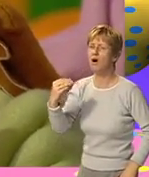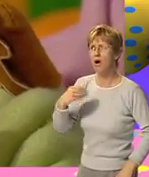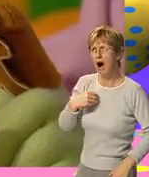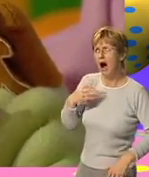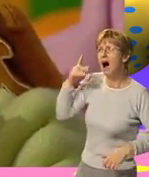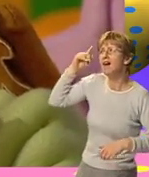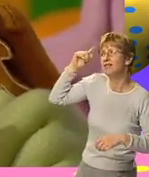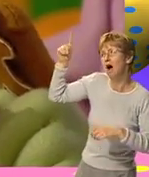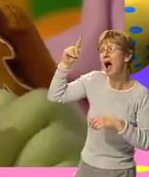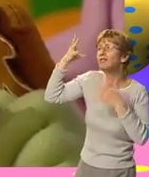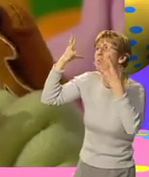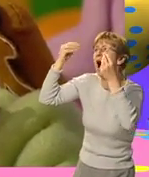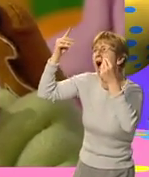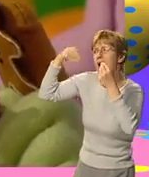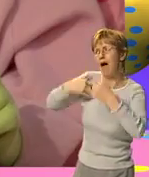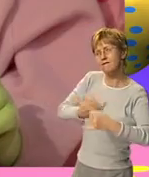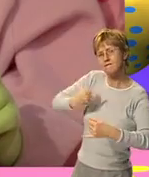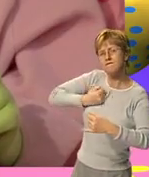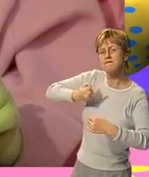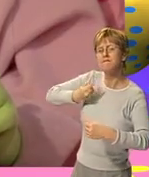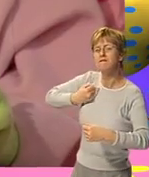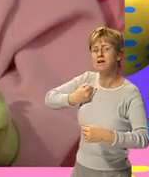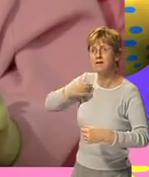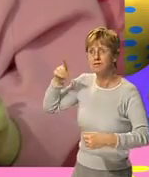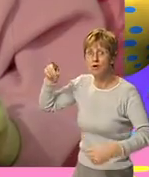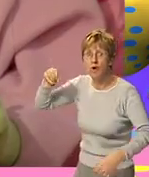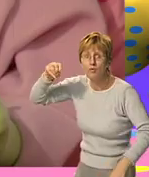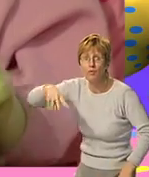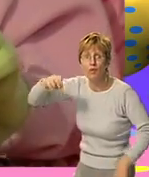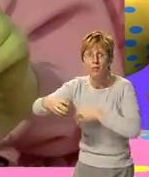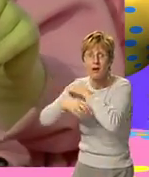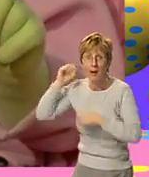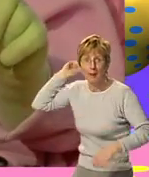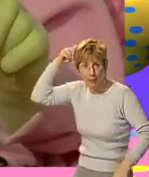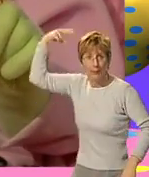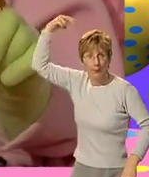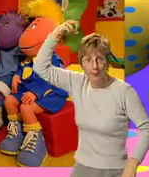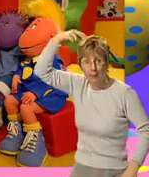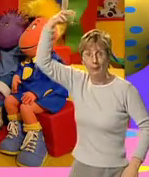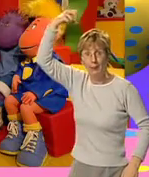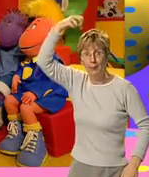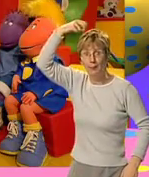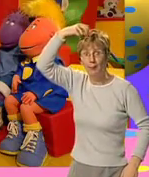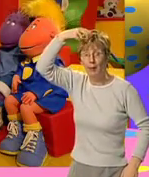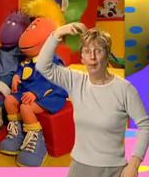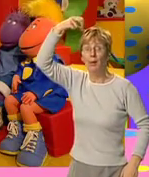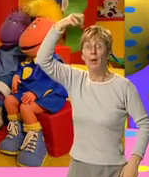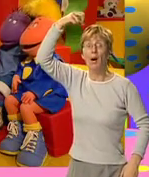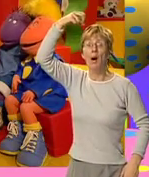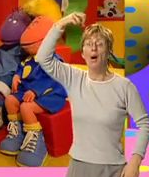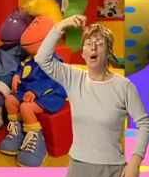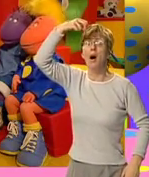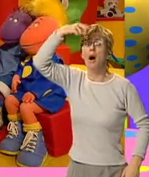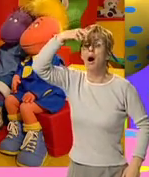so bad if you got wet. The gingerbread man hopped, but he didn't land on the